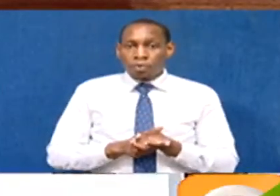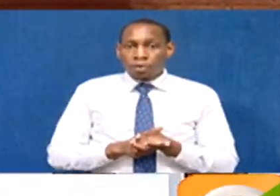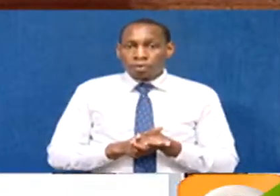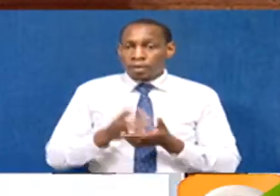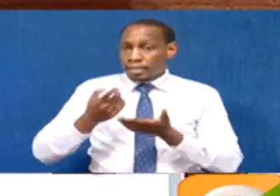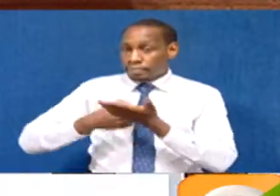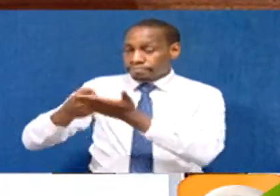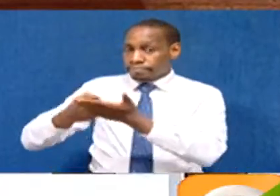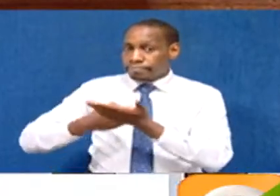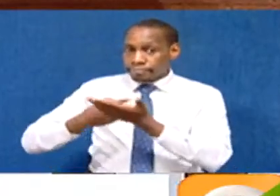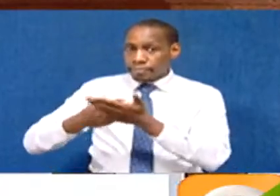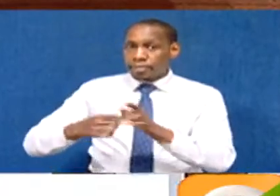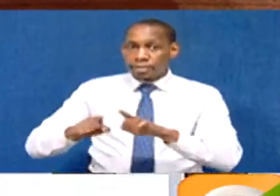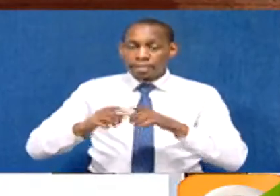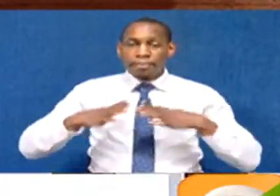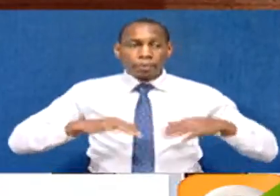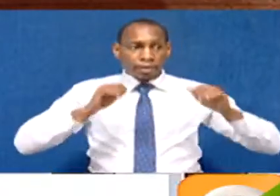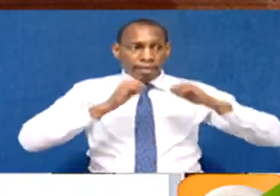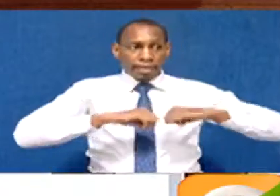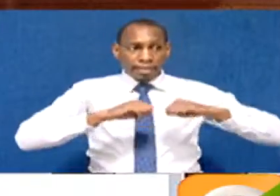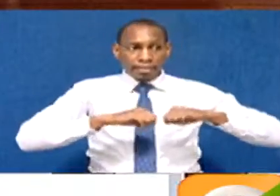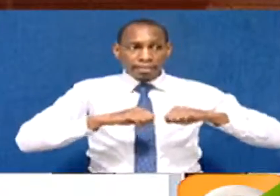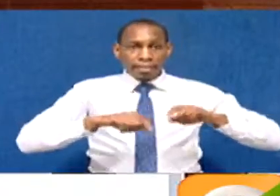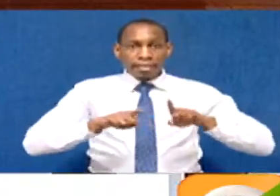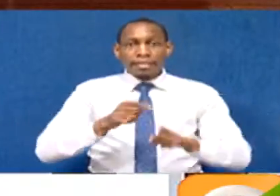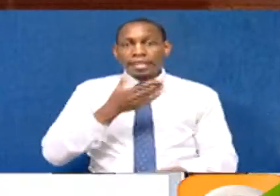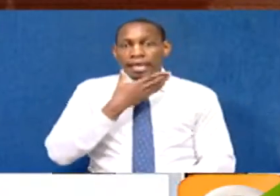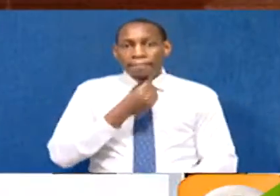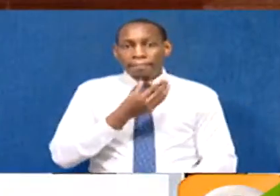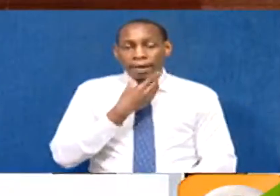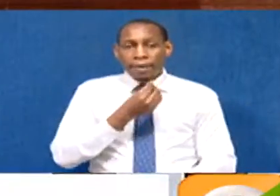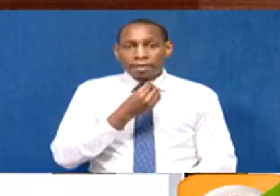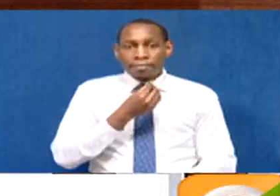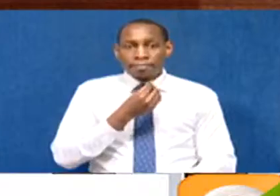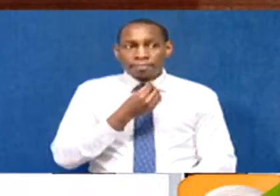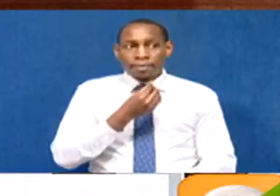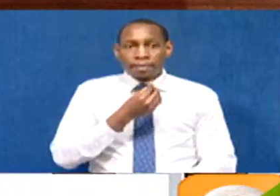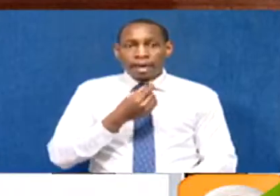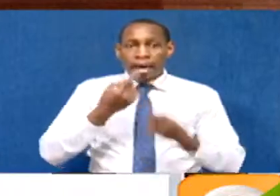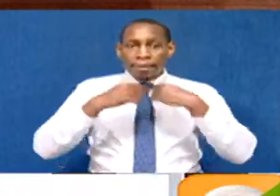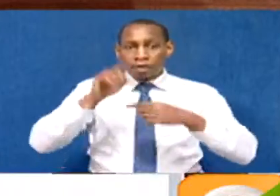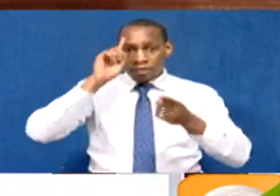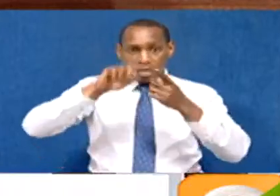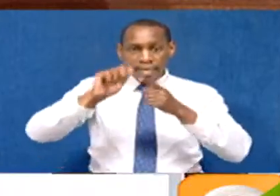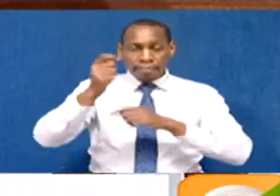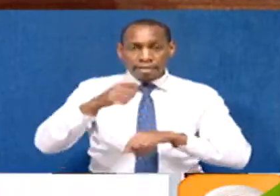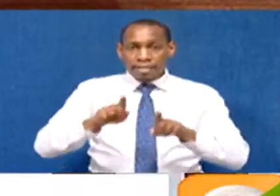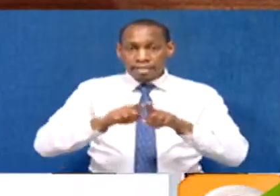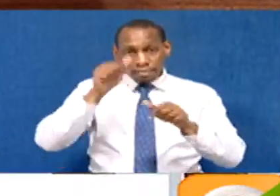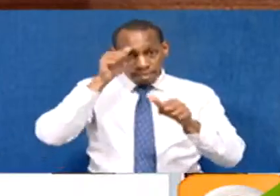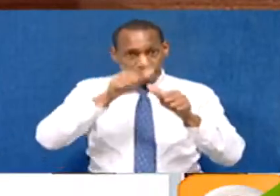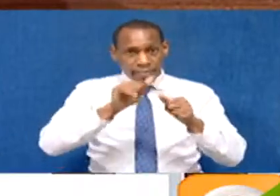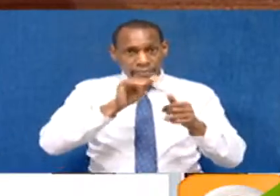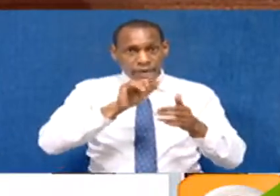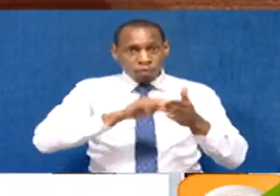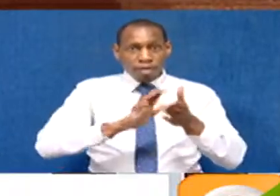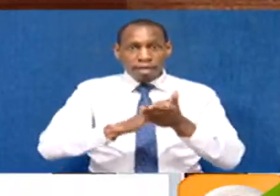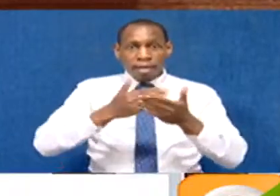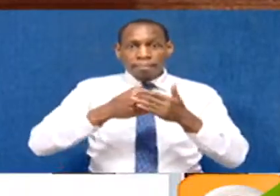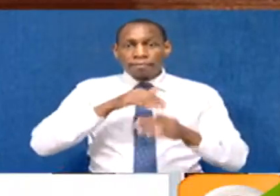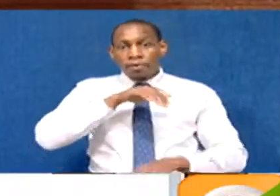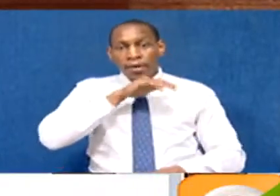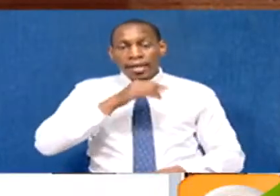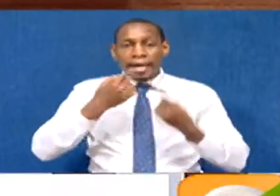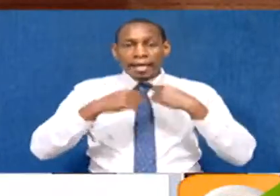will discuss. And people will agree. And Baba has said he's running for the presidency. And remember, Jeff, before Baba said he was